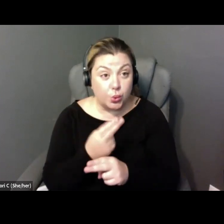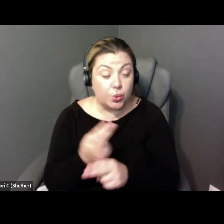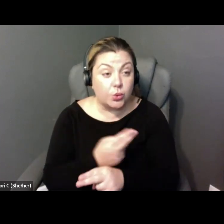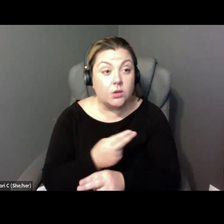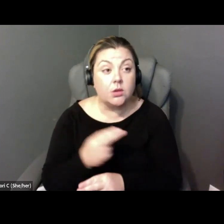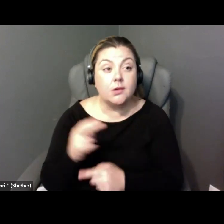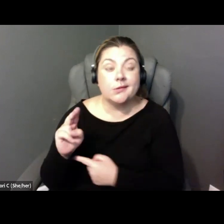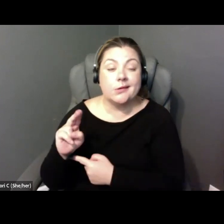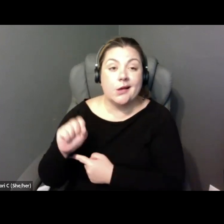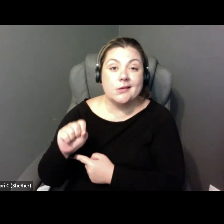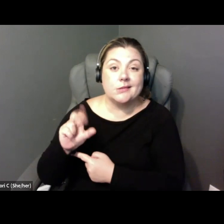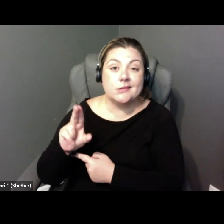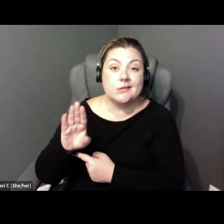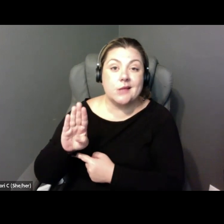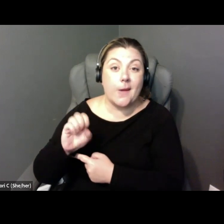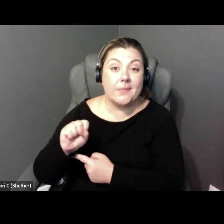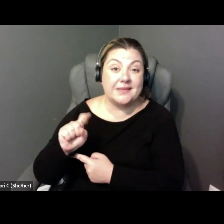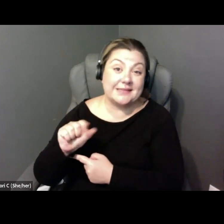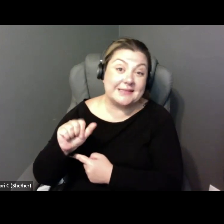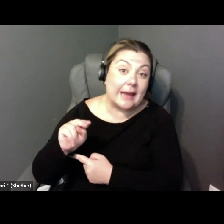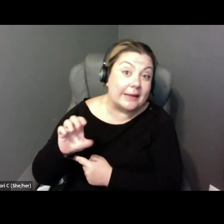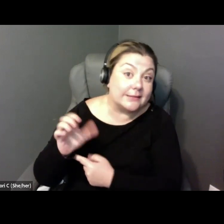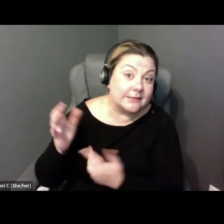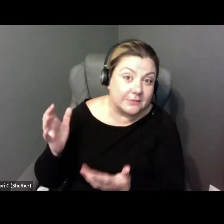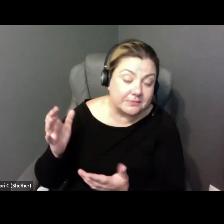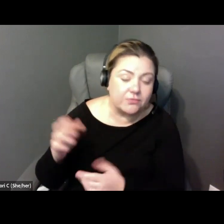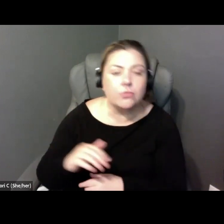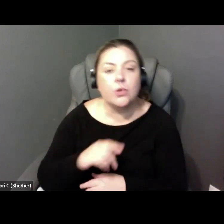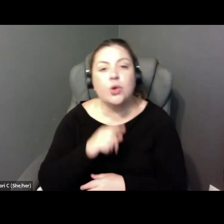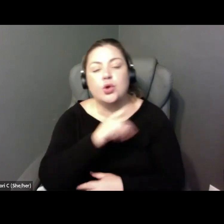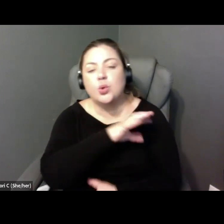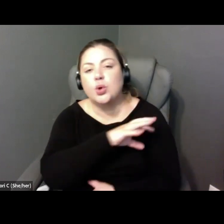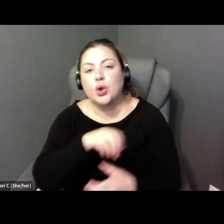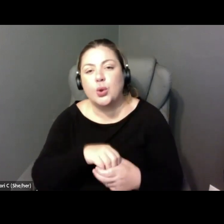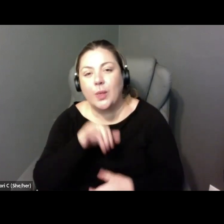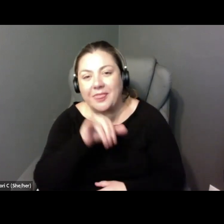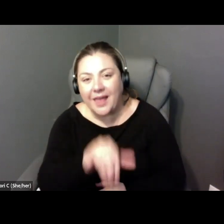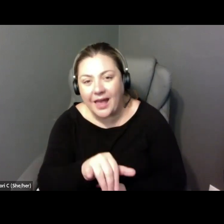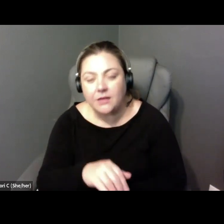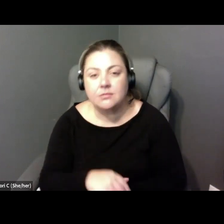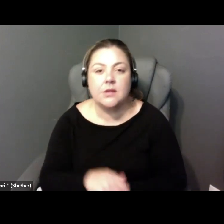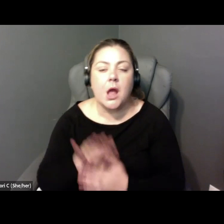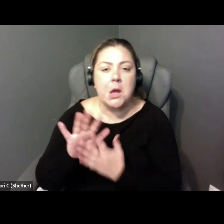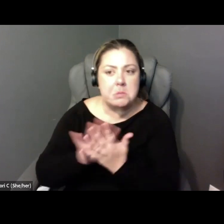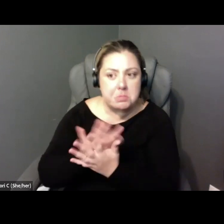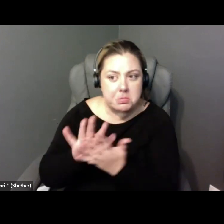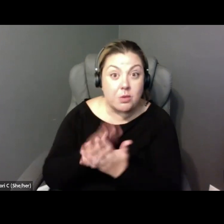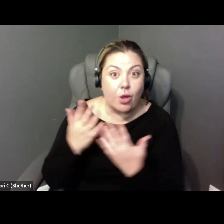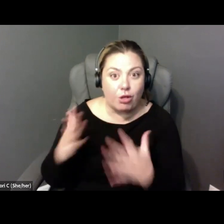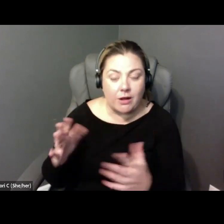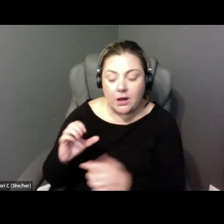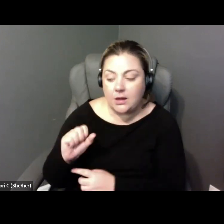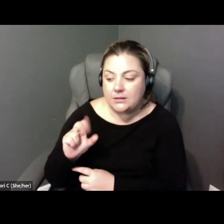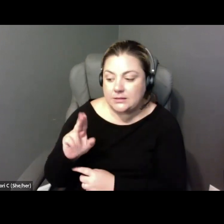and how did you incorporate stigma reducing language and approach to making that publicly available?